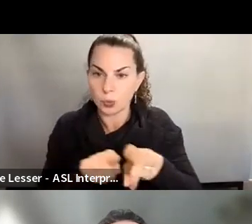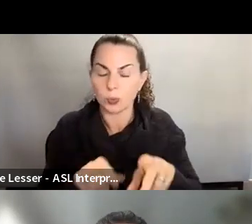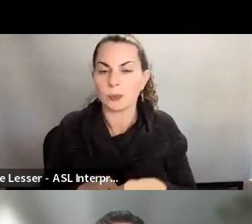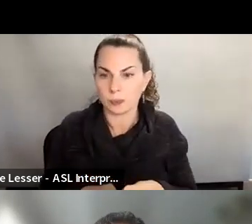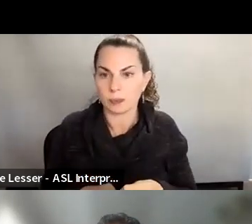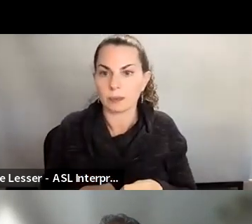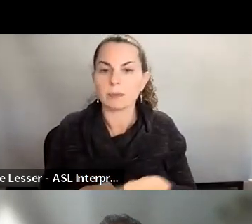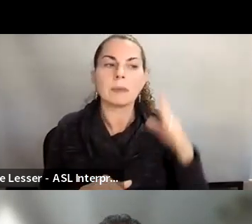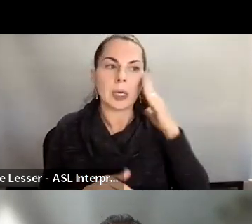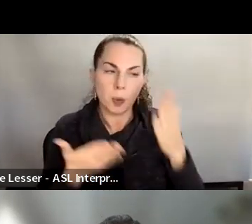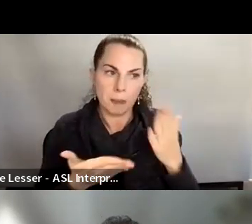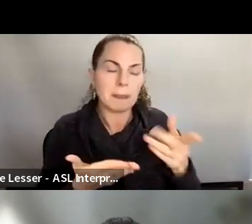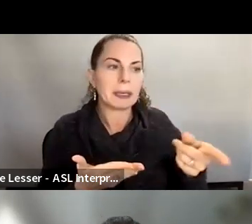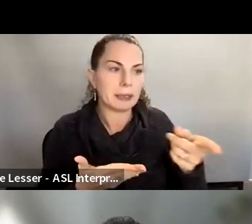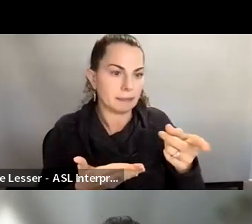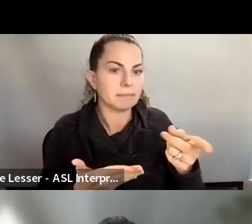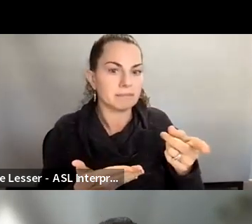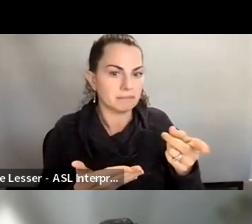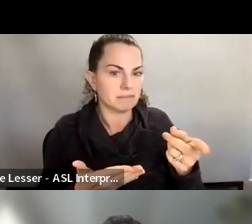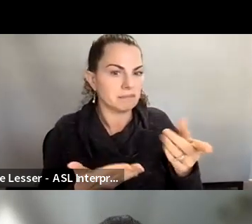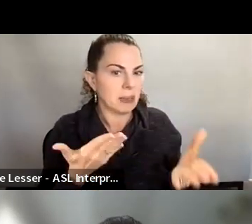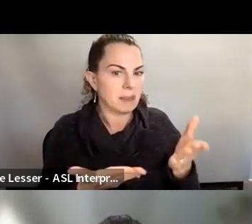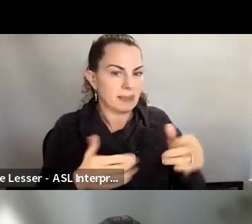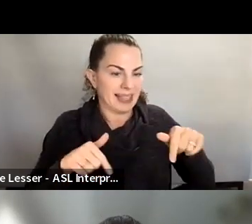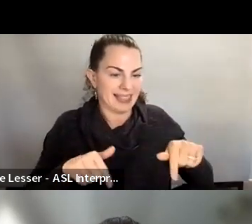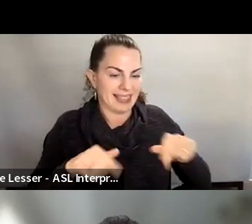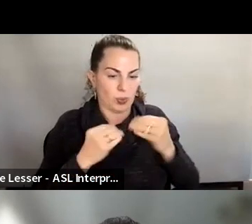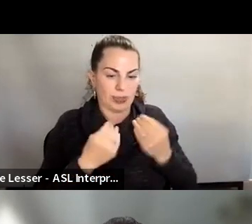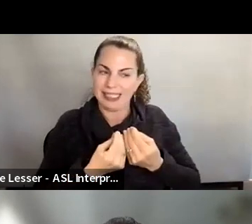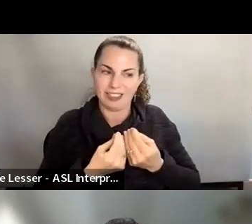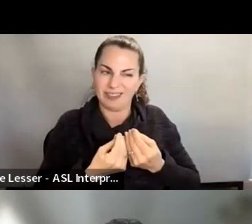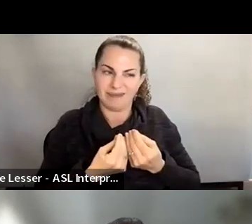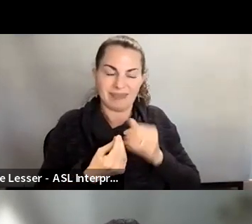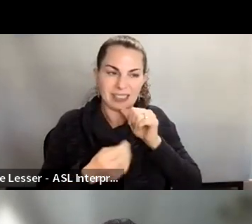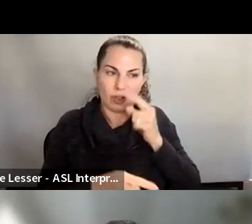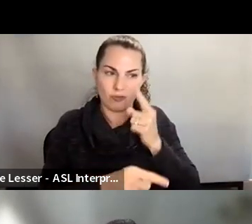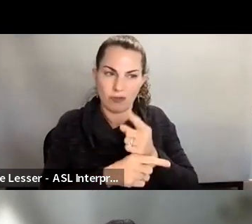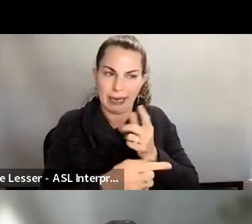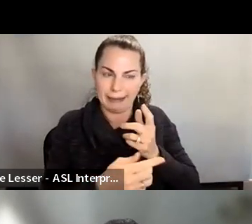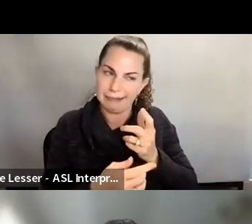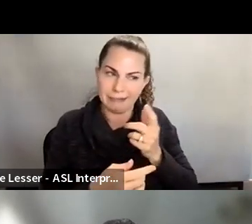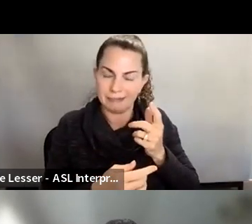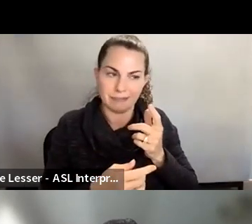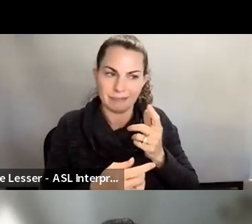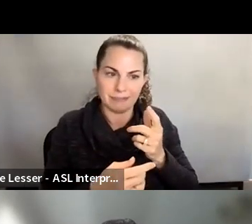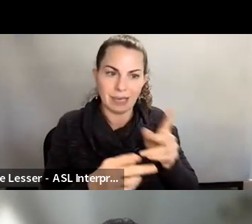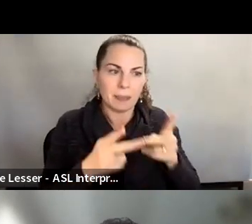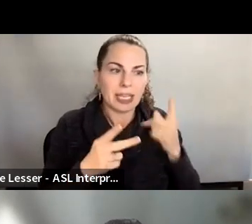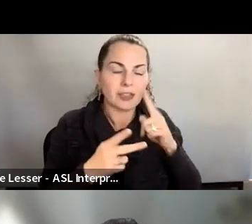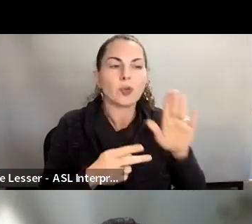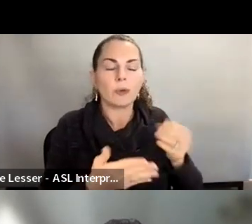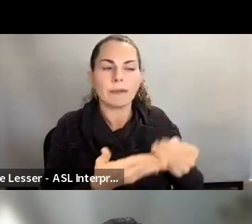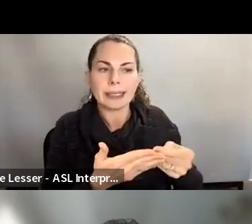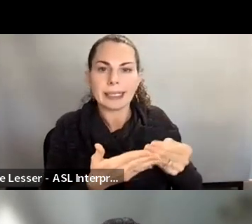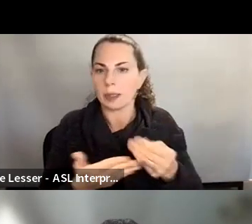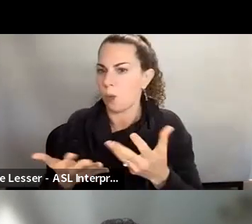they might be up for a new round of funding. Maybe this is not the right one. Maybe you should go to an entity that can demonstrate they can comply. We don't want the money